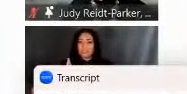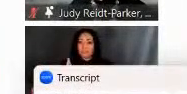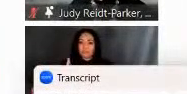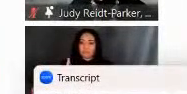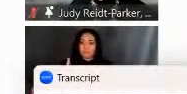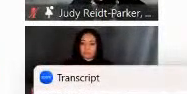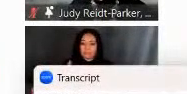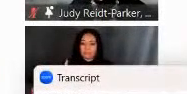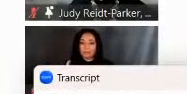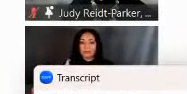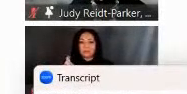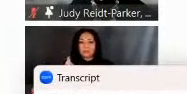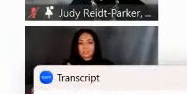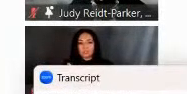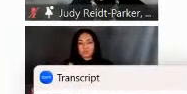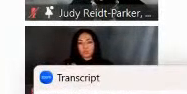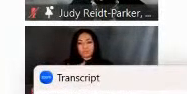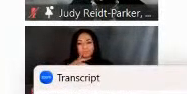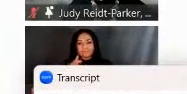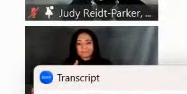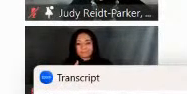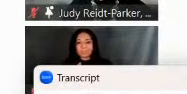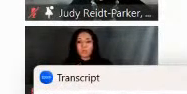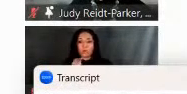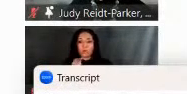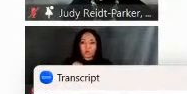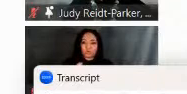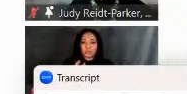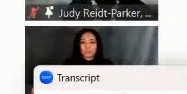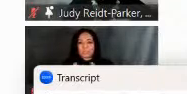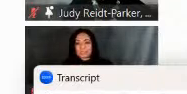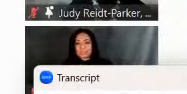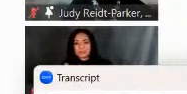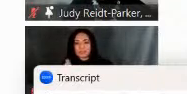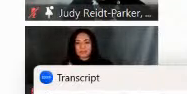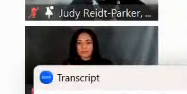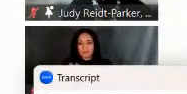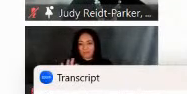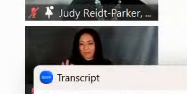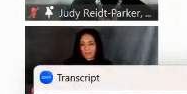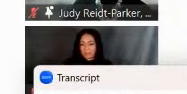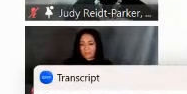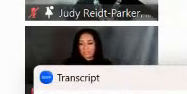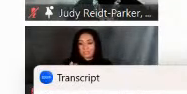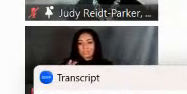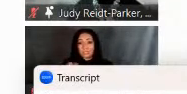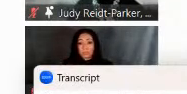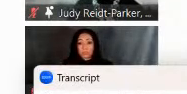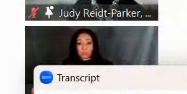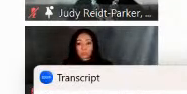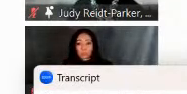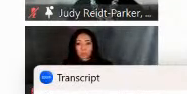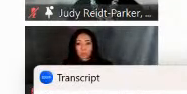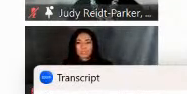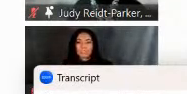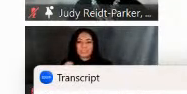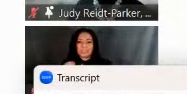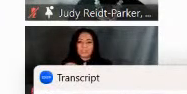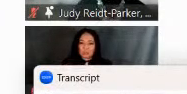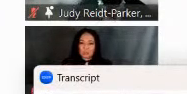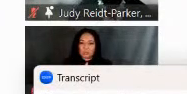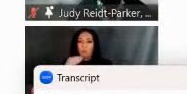and linguistic needs of families, including support in children's home language, and that staff shall reflect